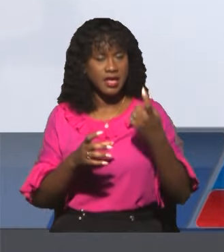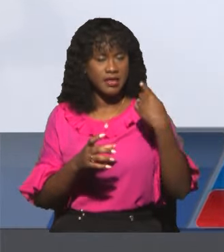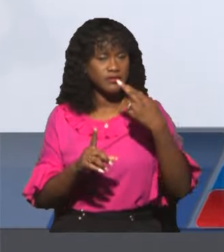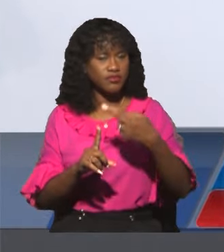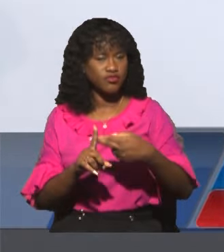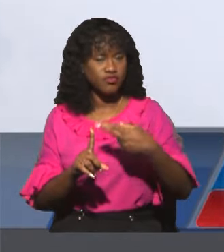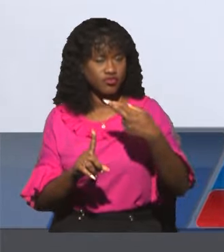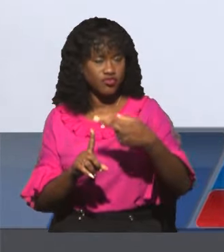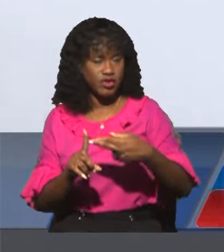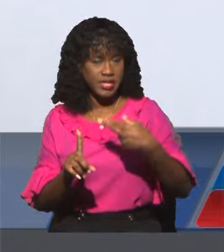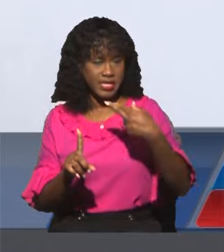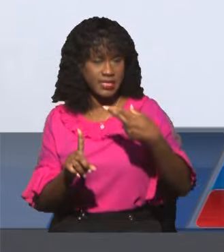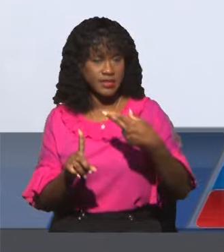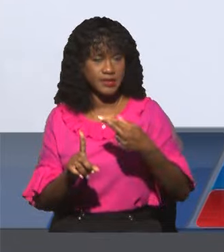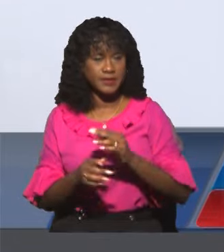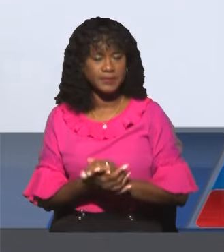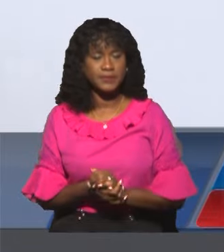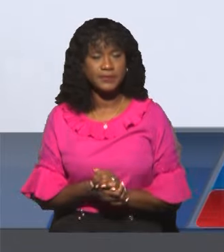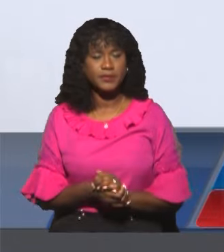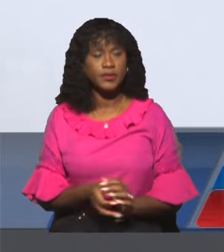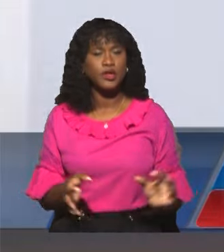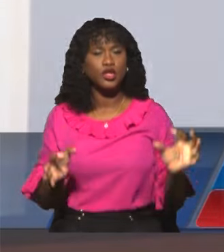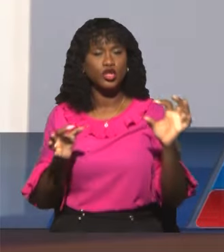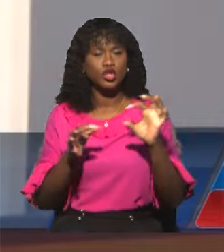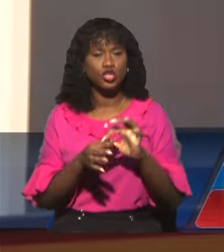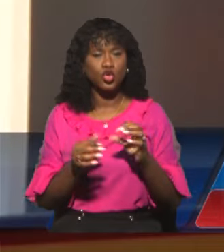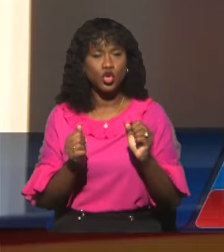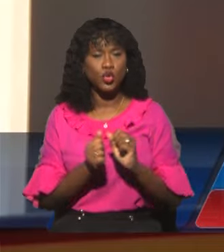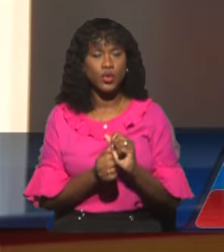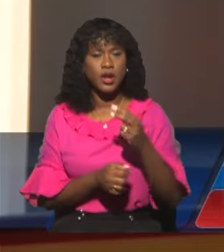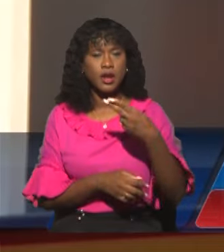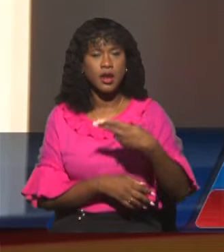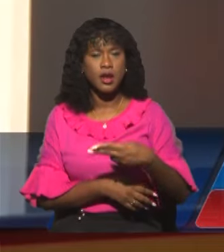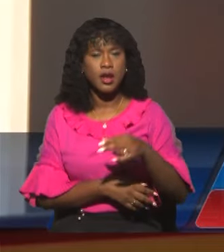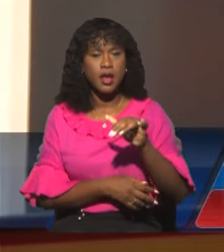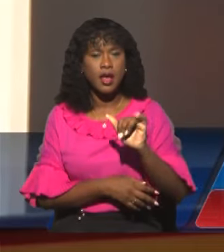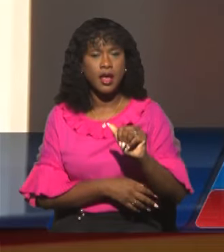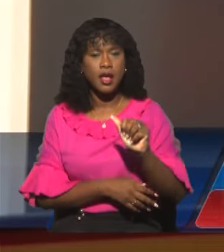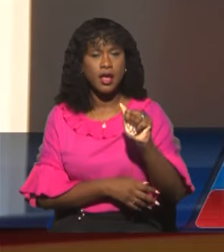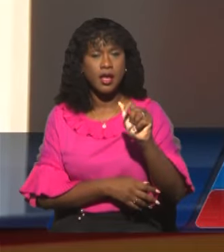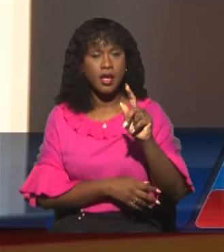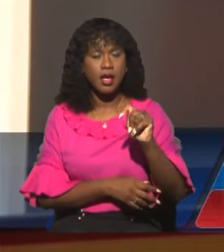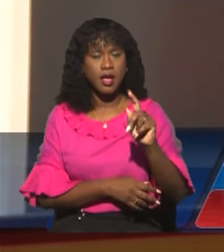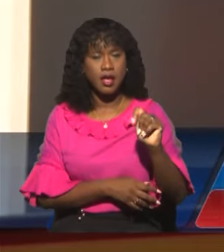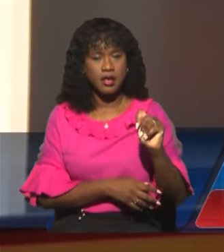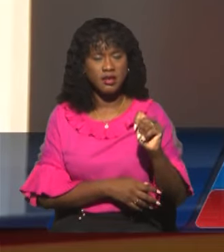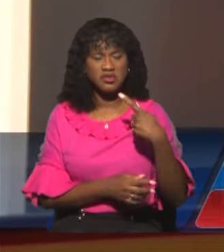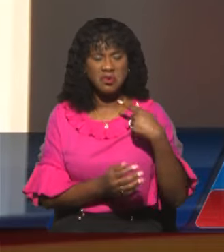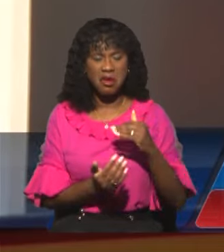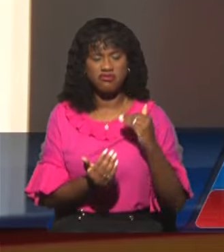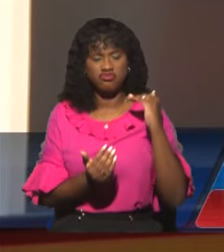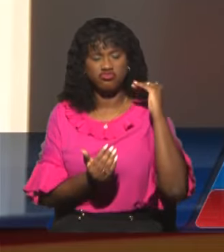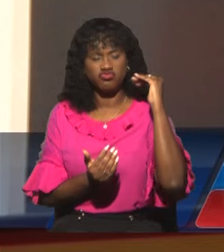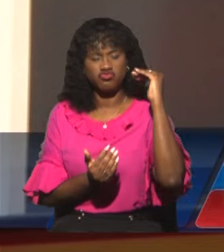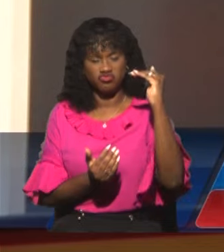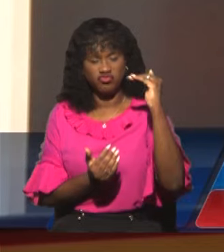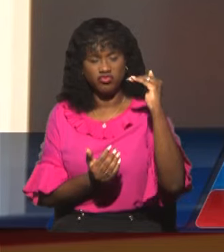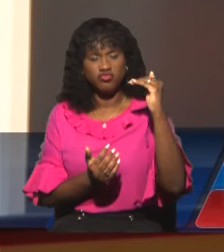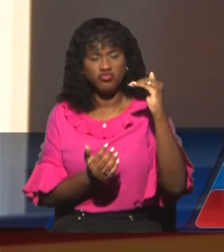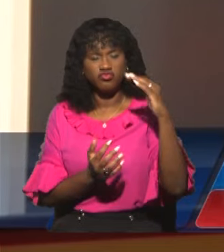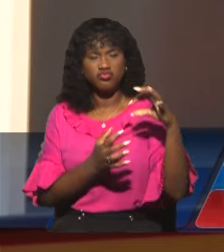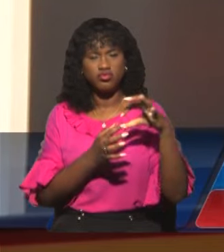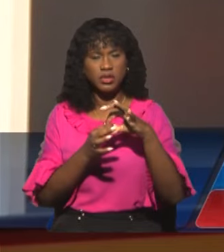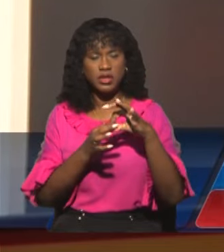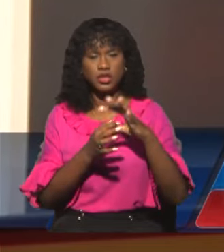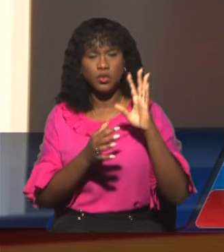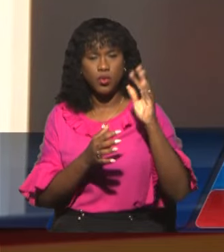audience. We have partnered with Hyatt to continue that premium relationship, that premium partnership. We